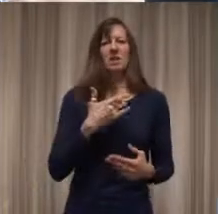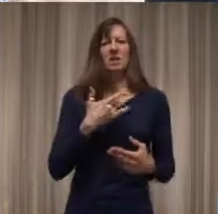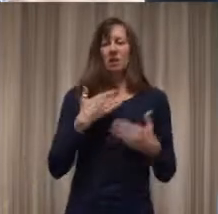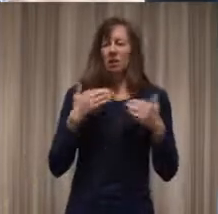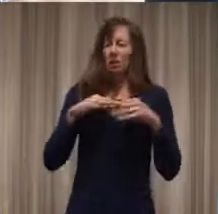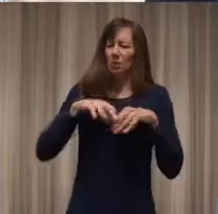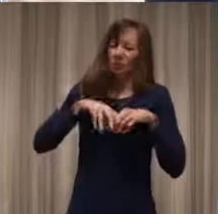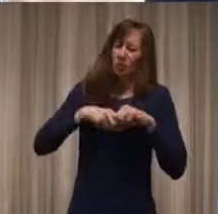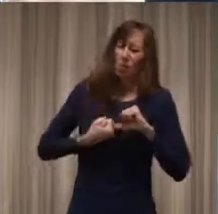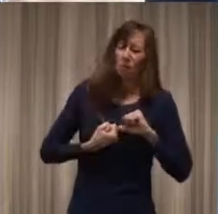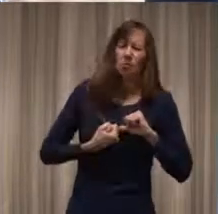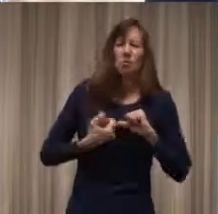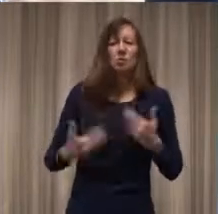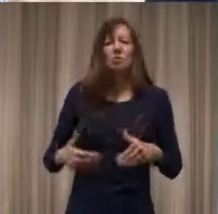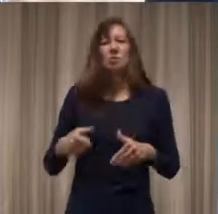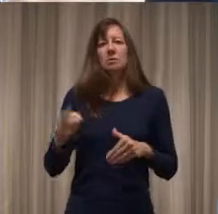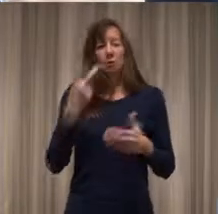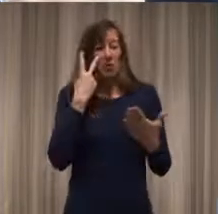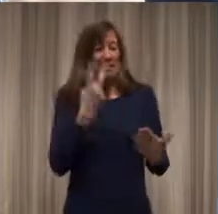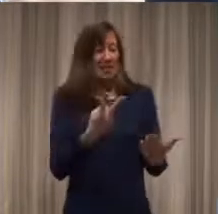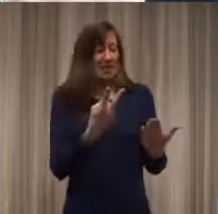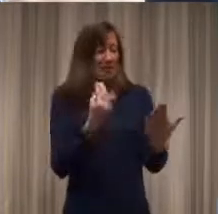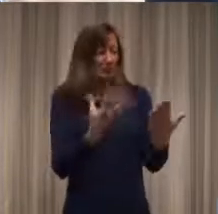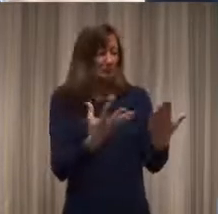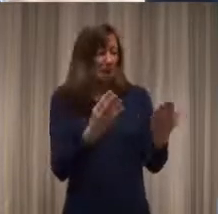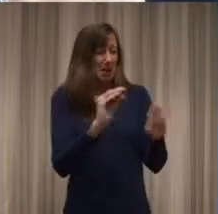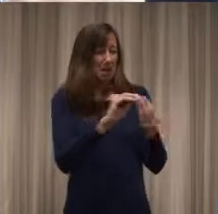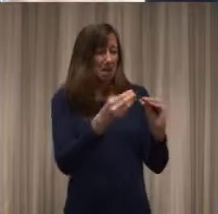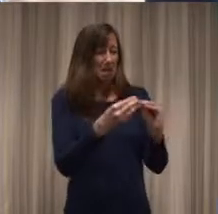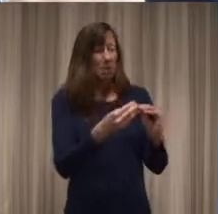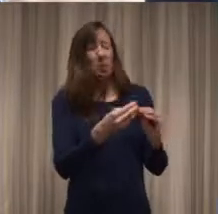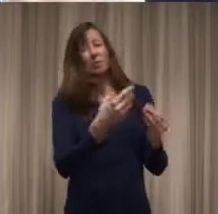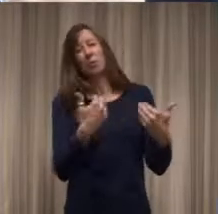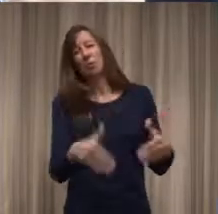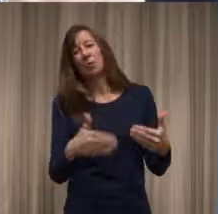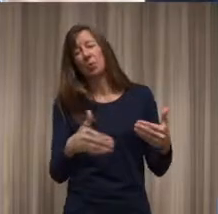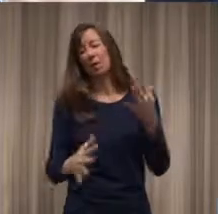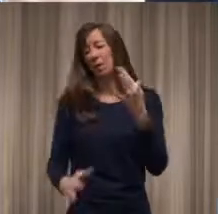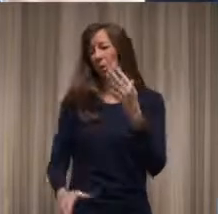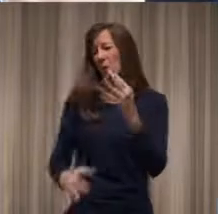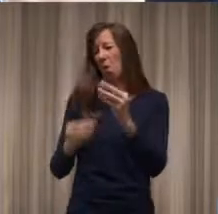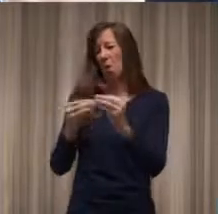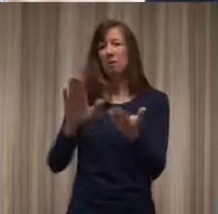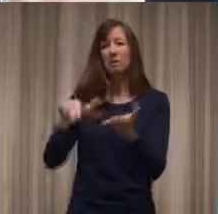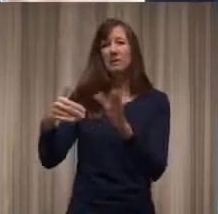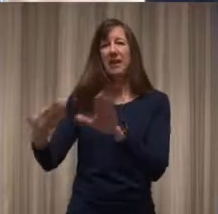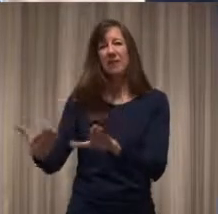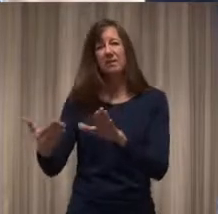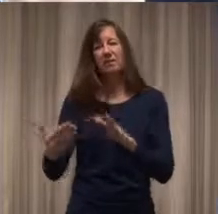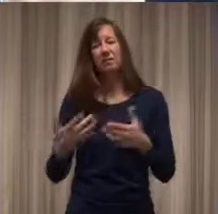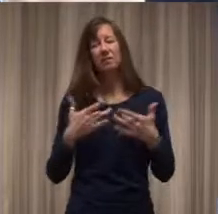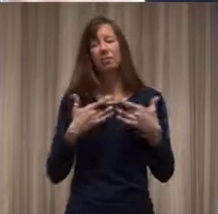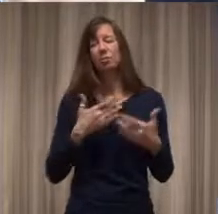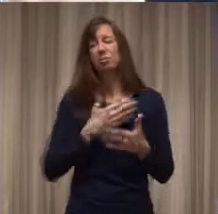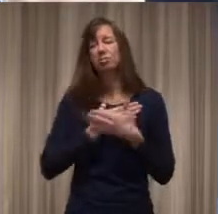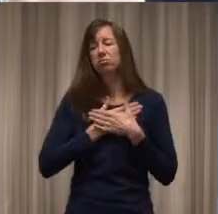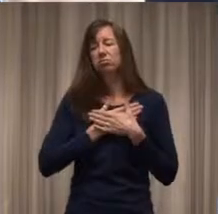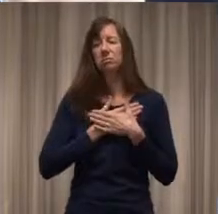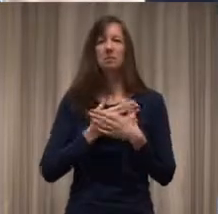agonizing set of numbers and toll of fatalities. And I know each of us are thinking about